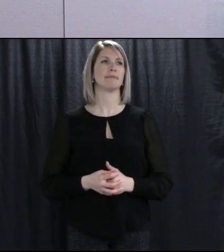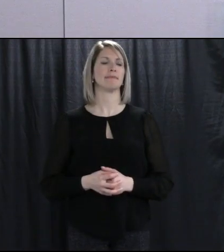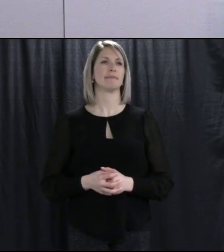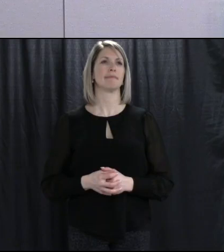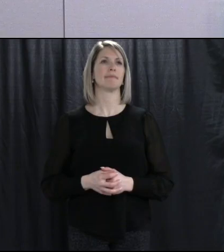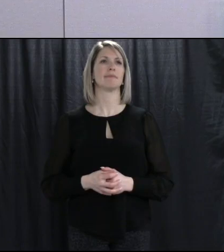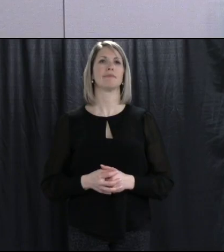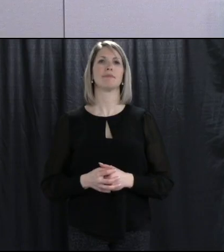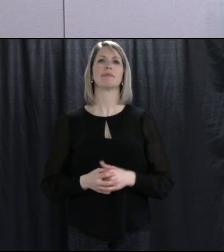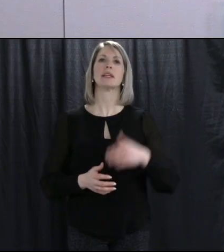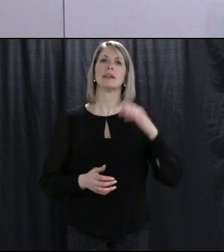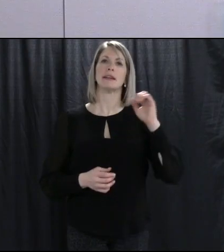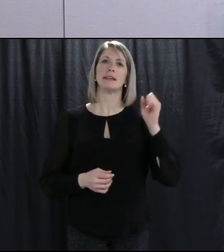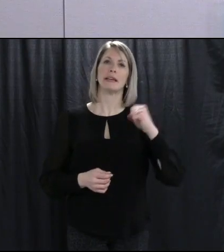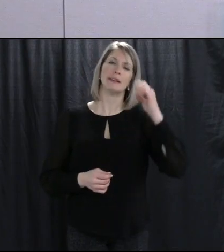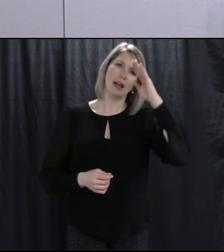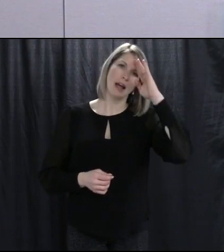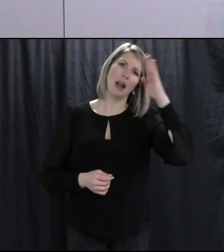Yes, hi. Hello.